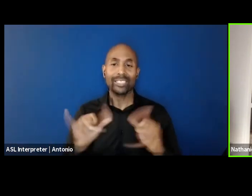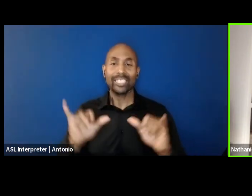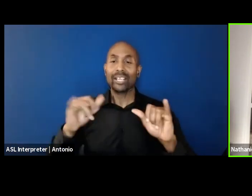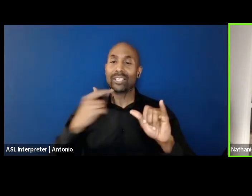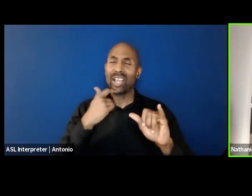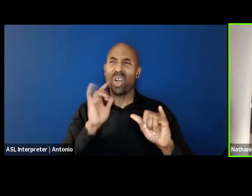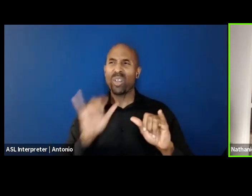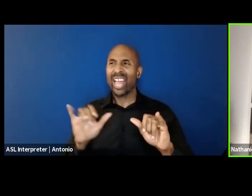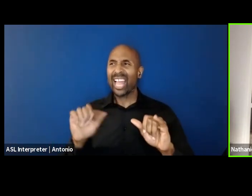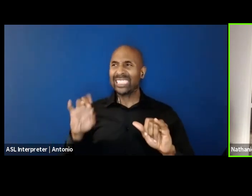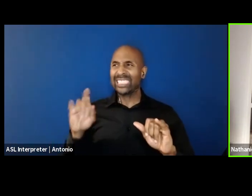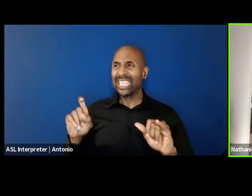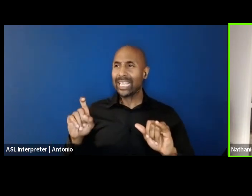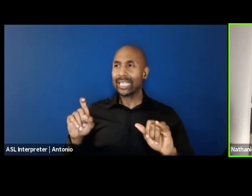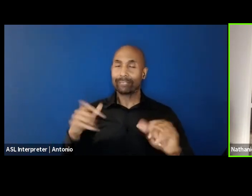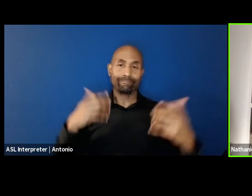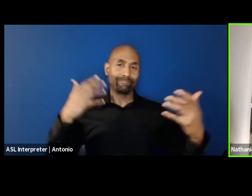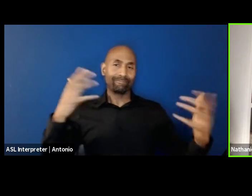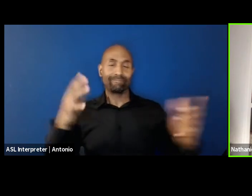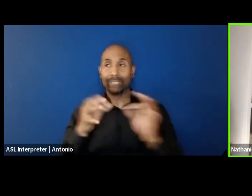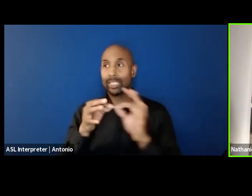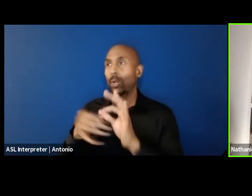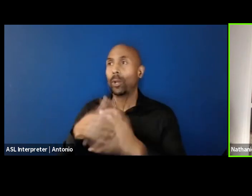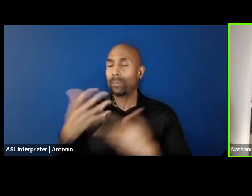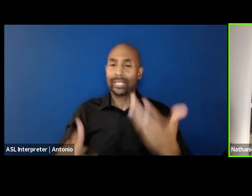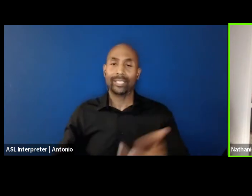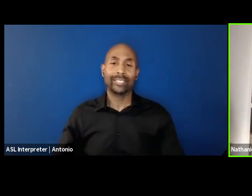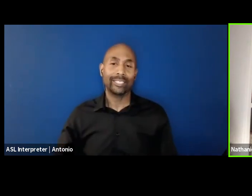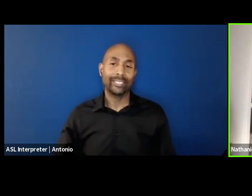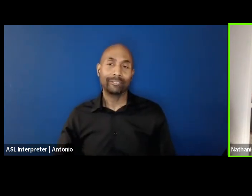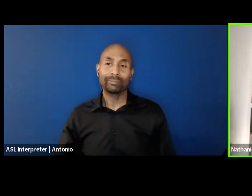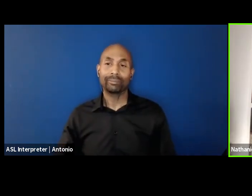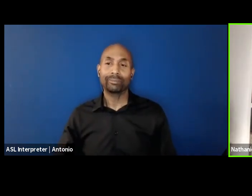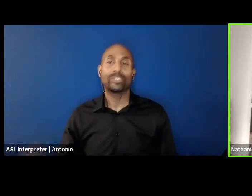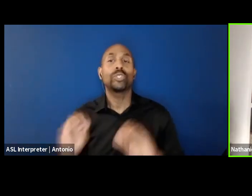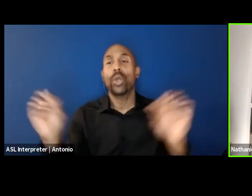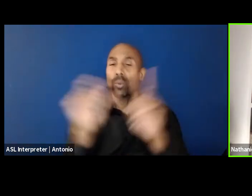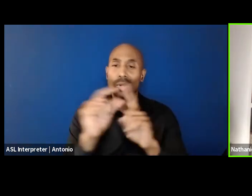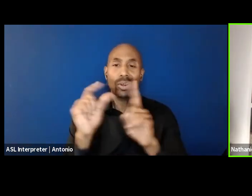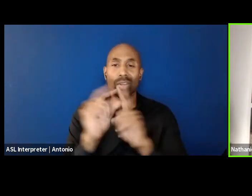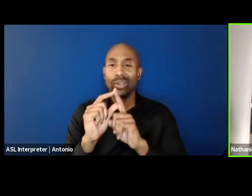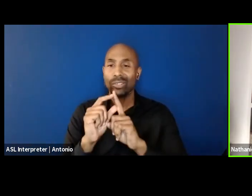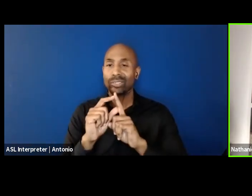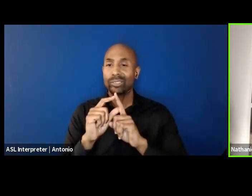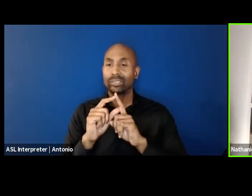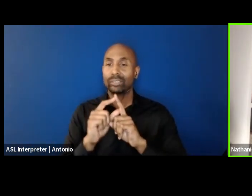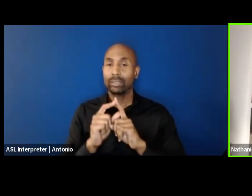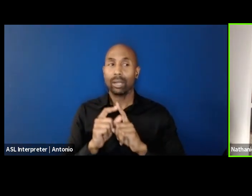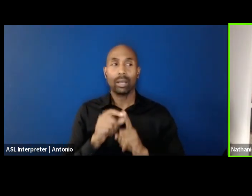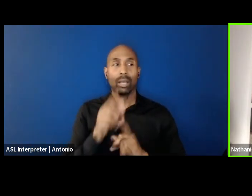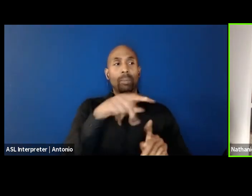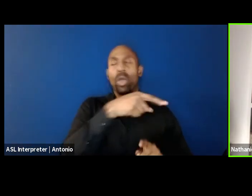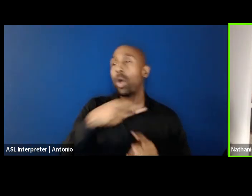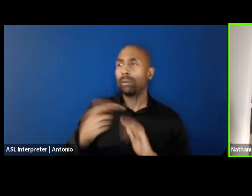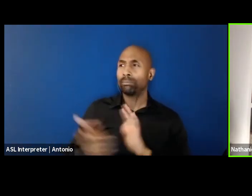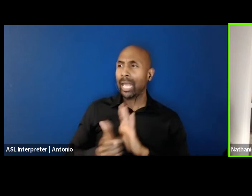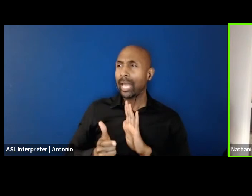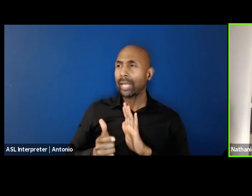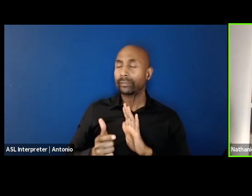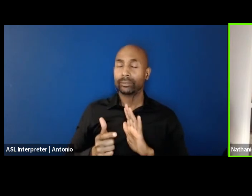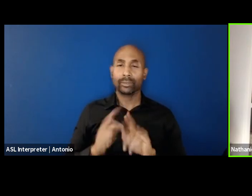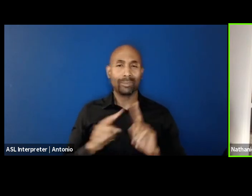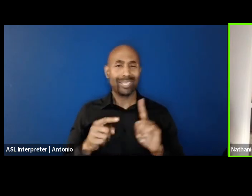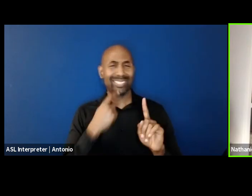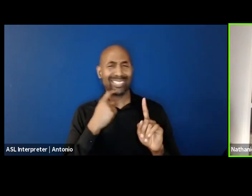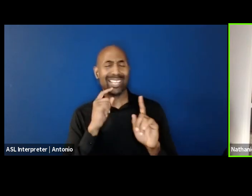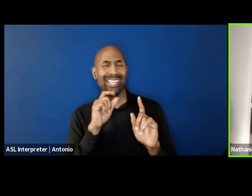Nonsonance, the name it got, otherwise wordless, ban, say nothing, or it all amount to nothing, punctual,